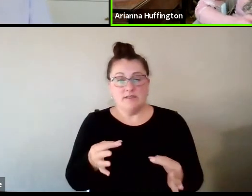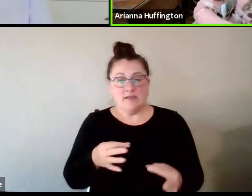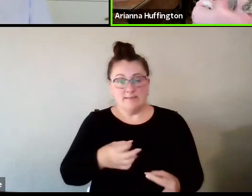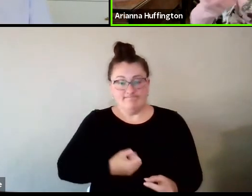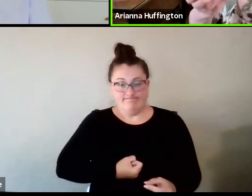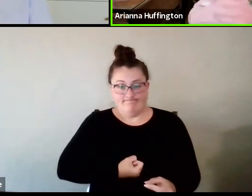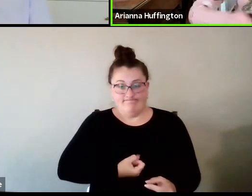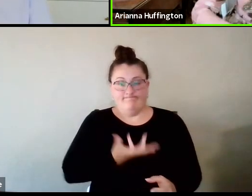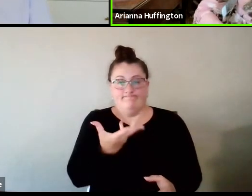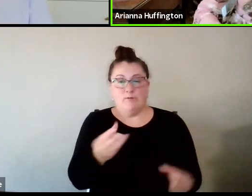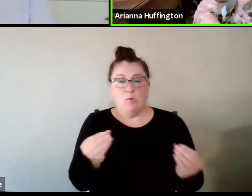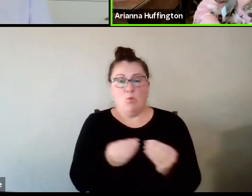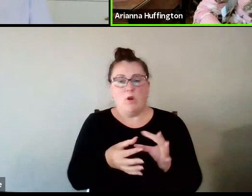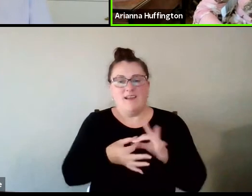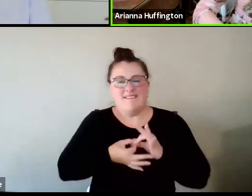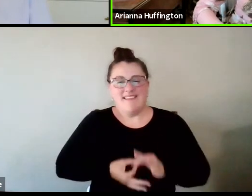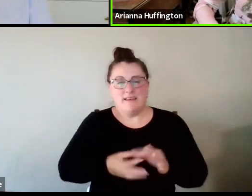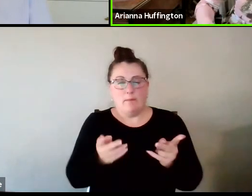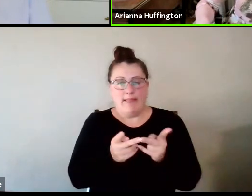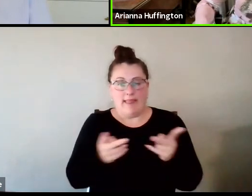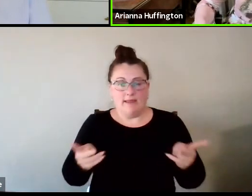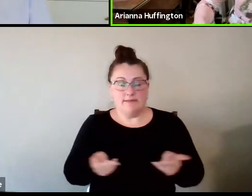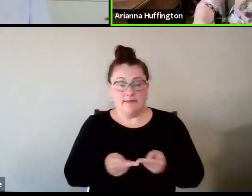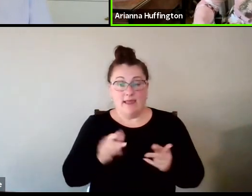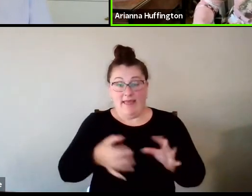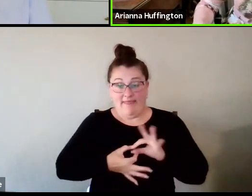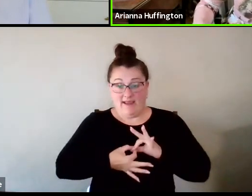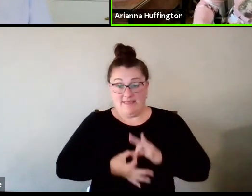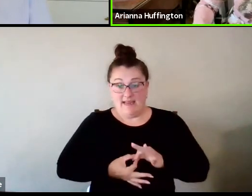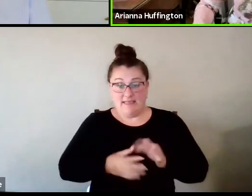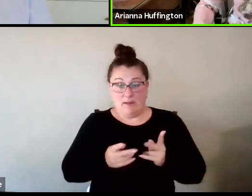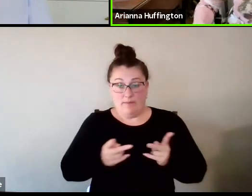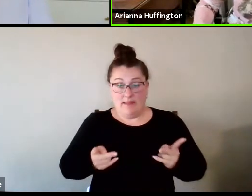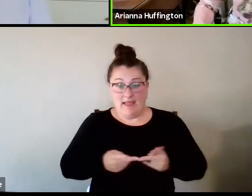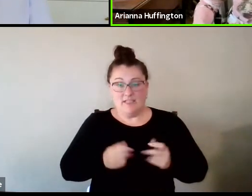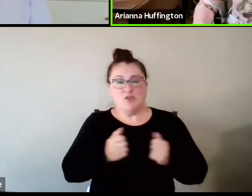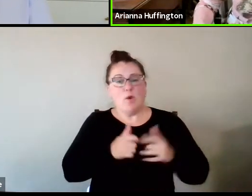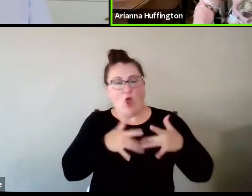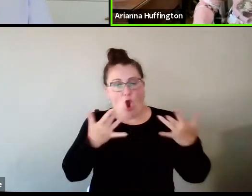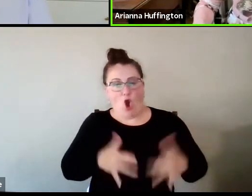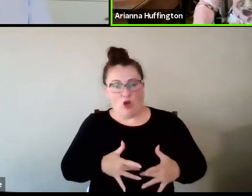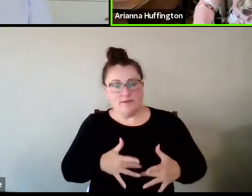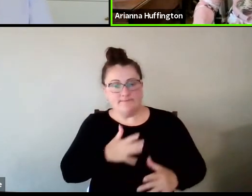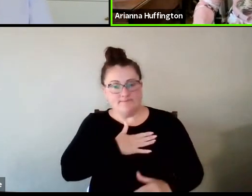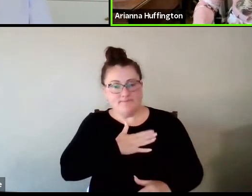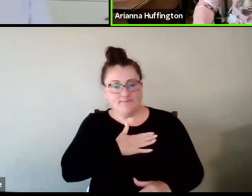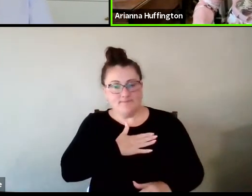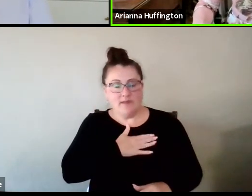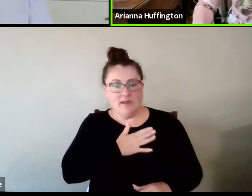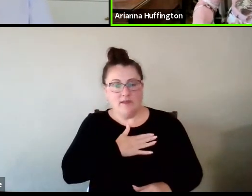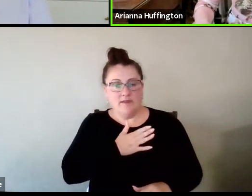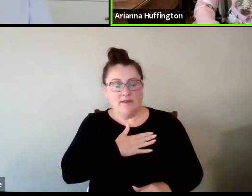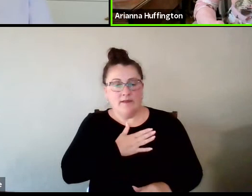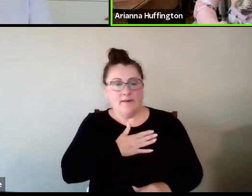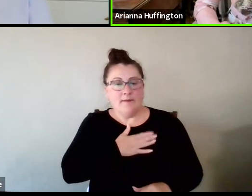more connected place. And I think that connected place is with the heart. Yeah. And right